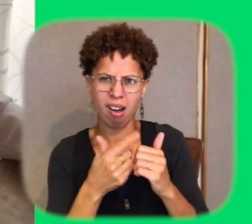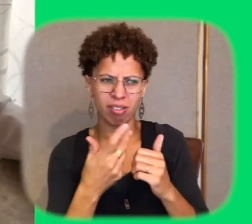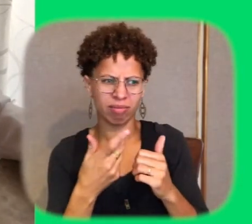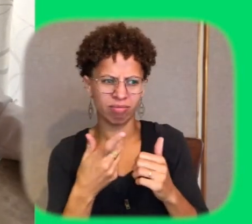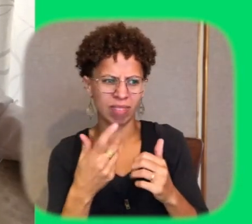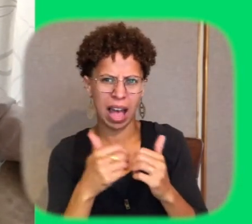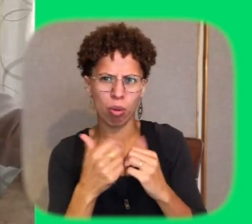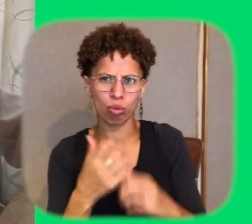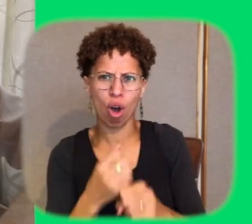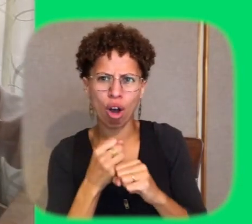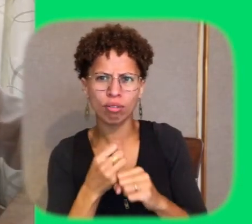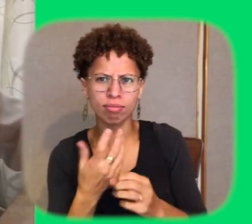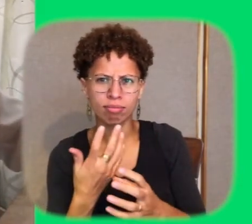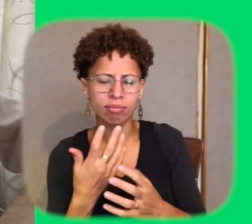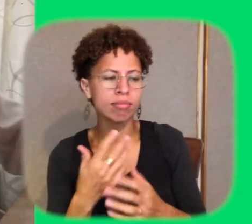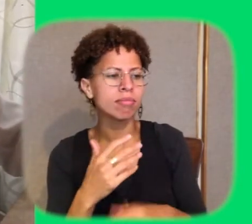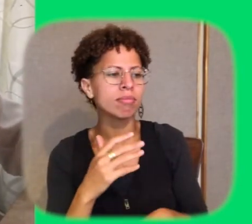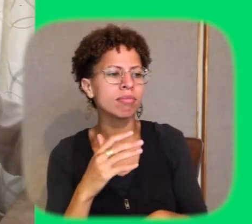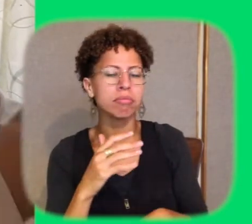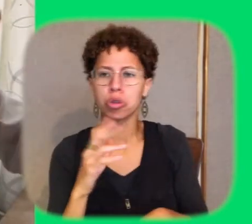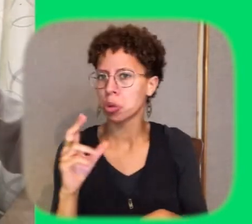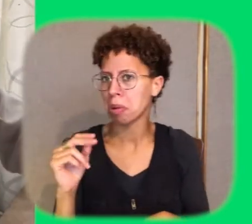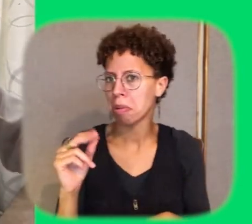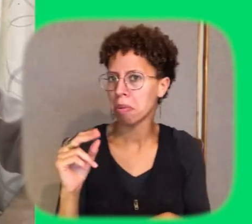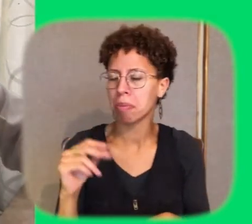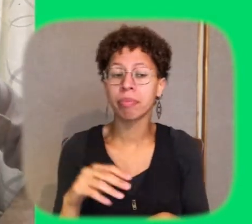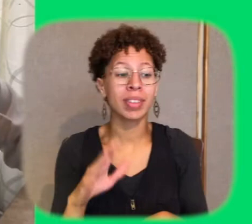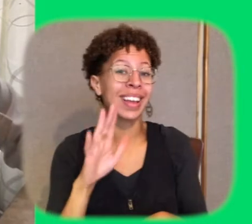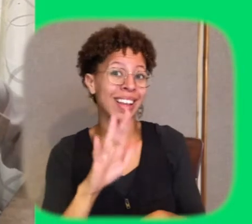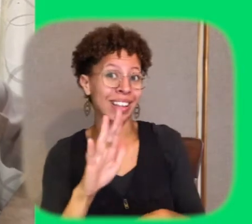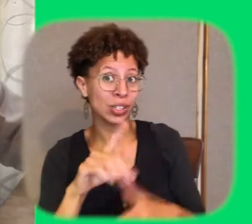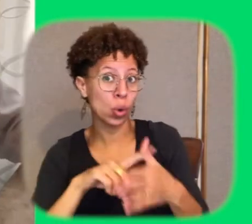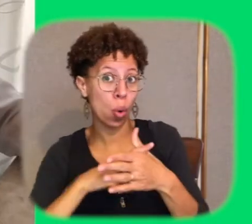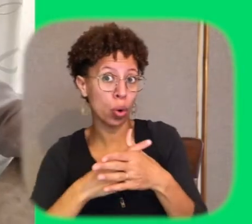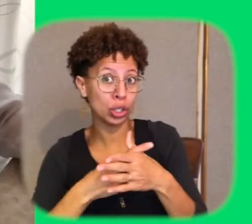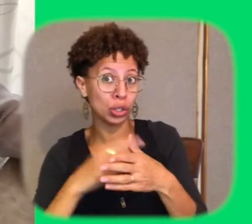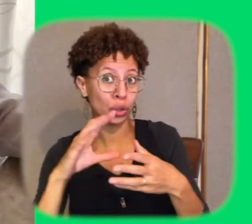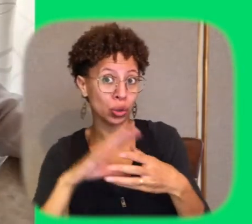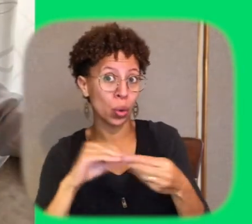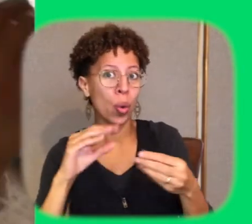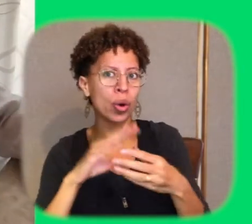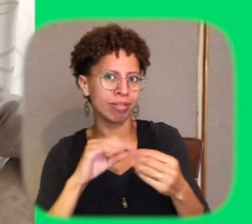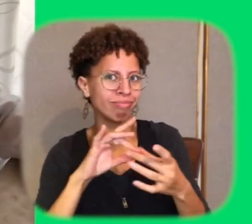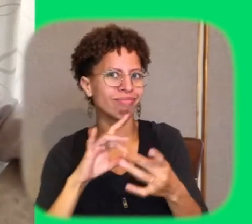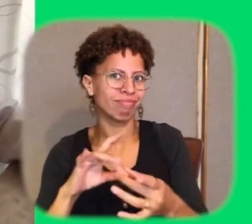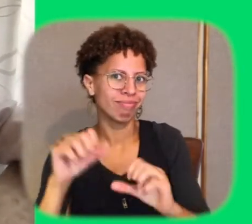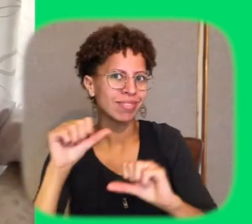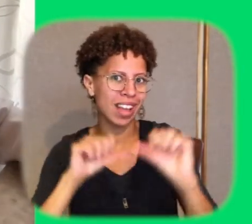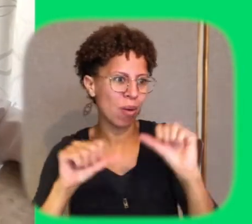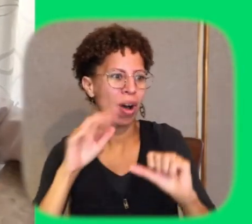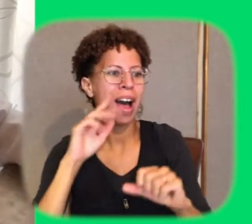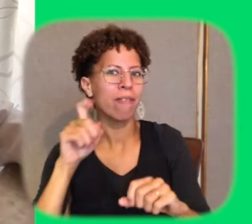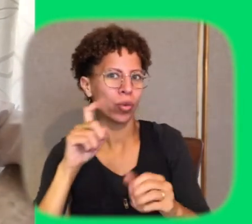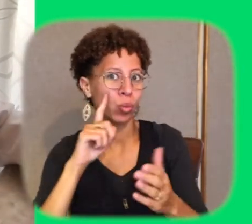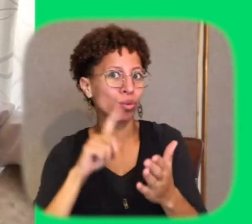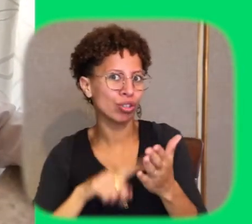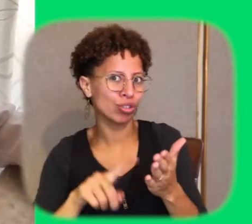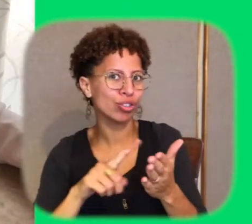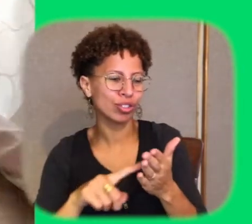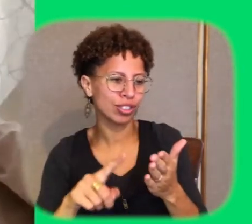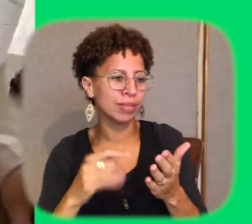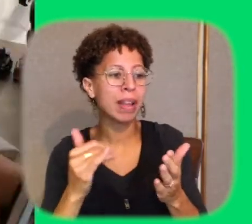origin story has a lot to do with science. We're going to have to do some research. Okay, next picture. Do you know it? Yeah, I do know